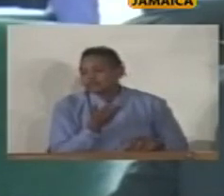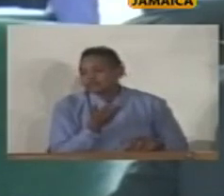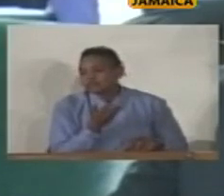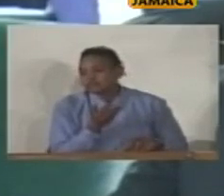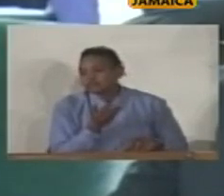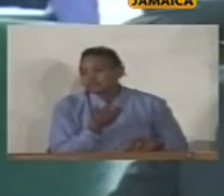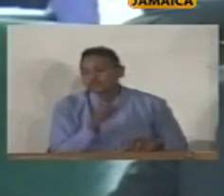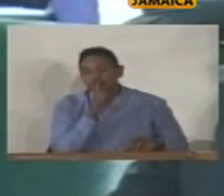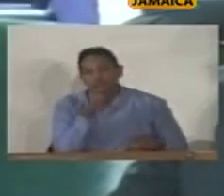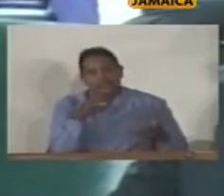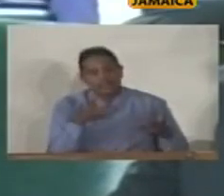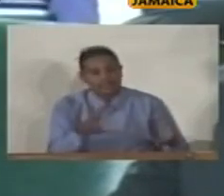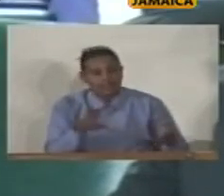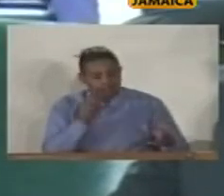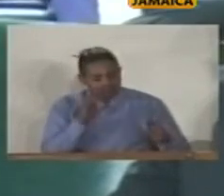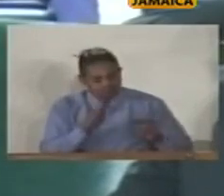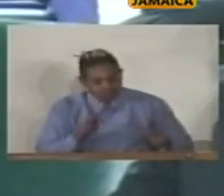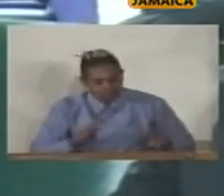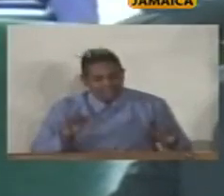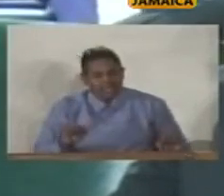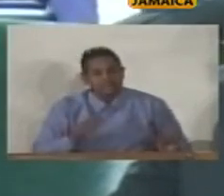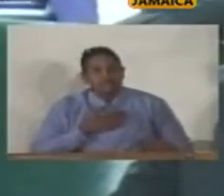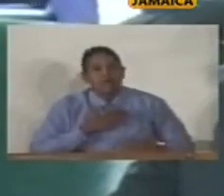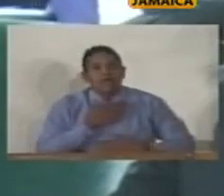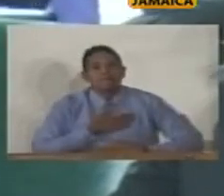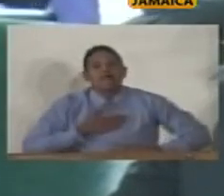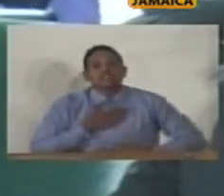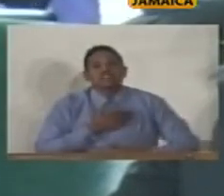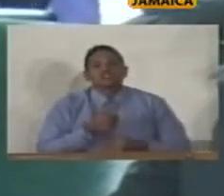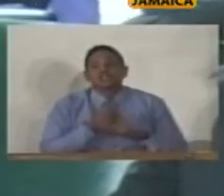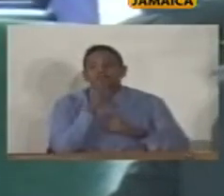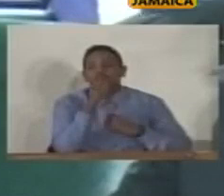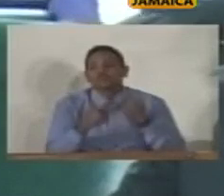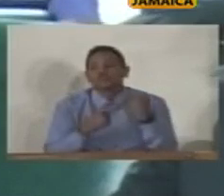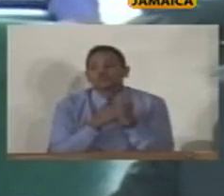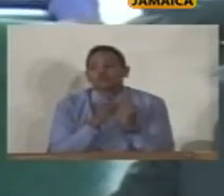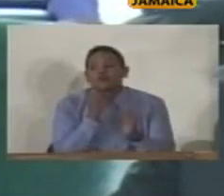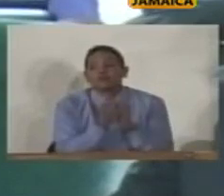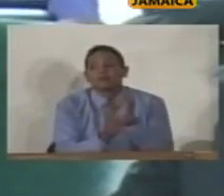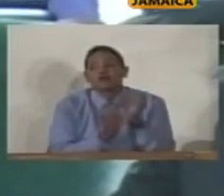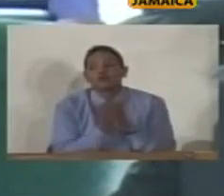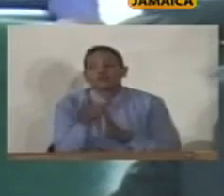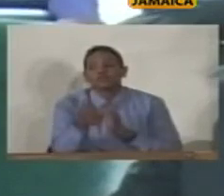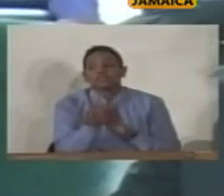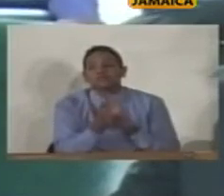is here before us, and it is my pleasure to support the passage of this bill.